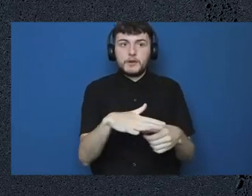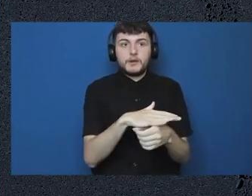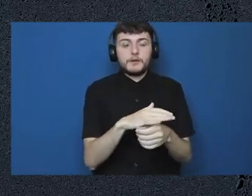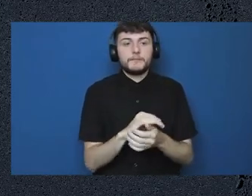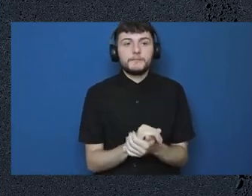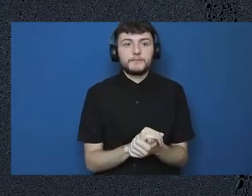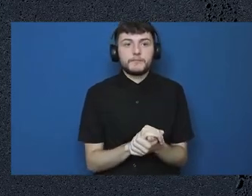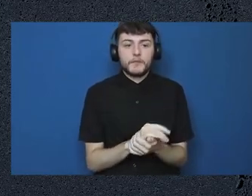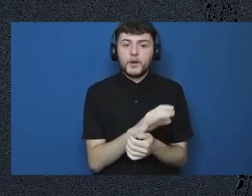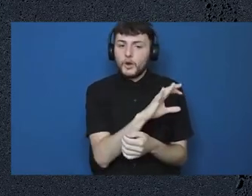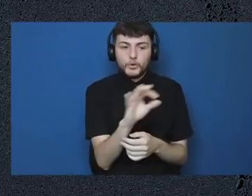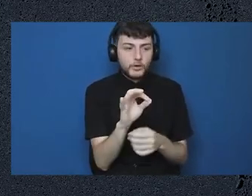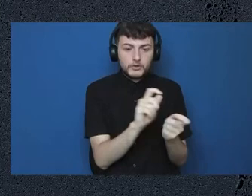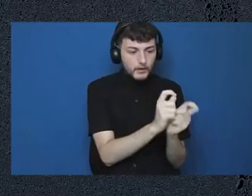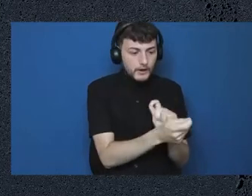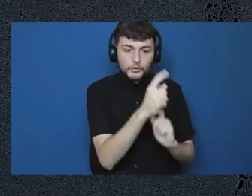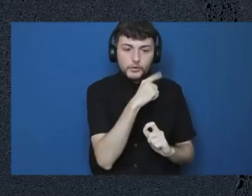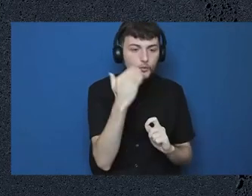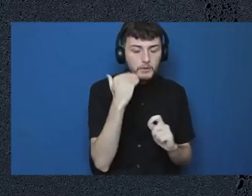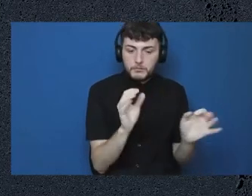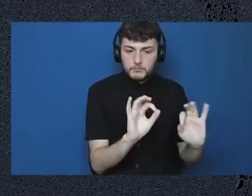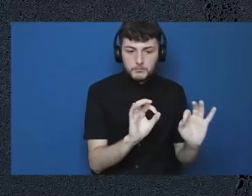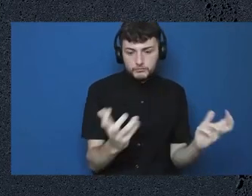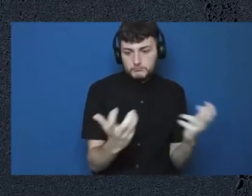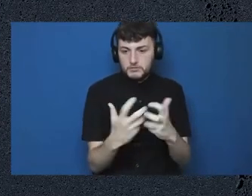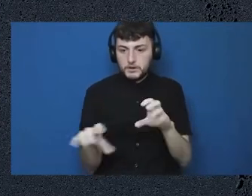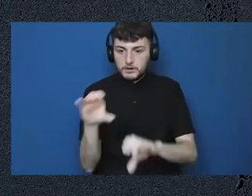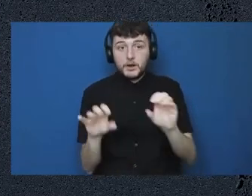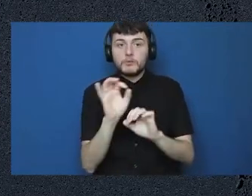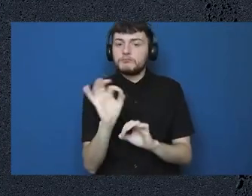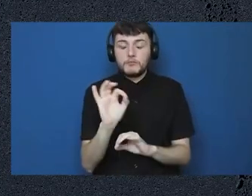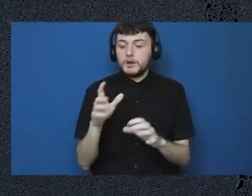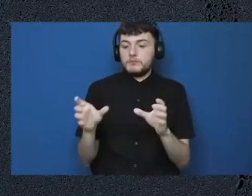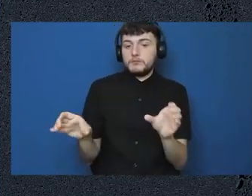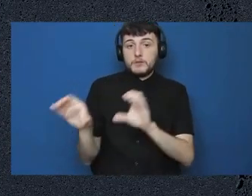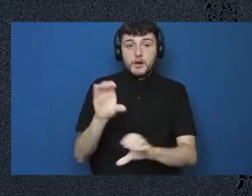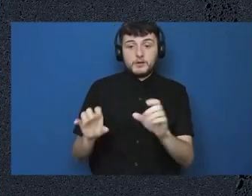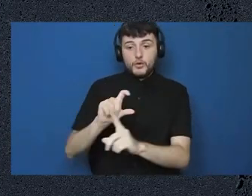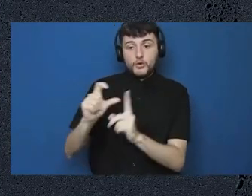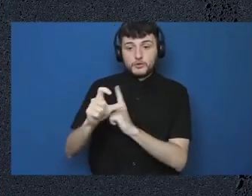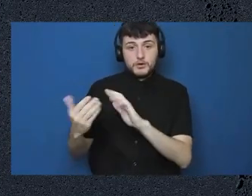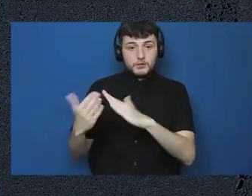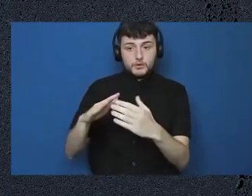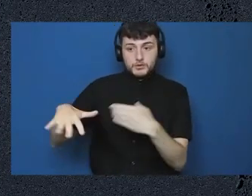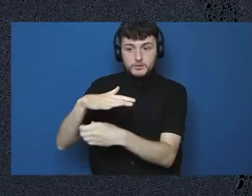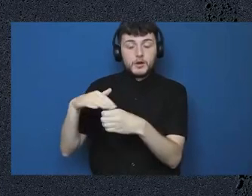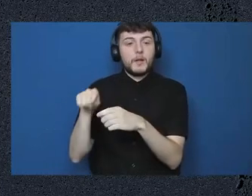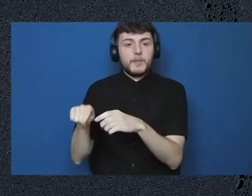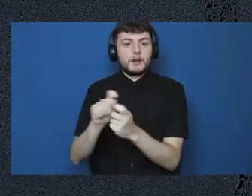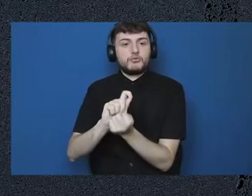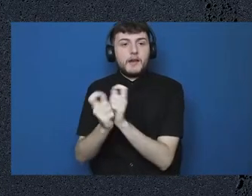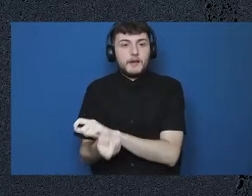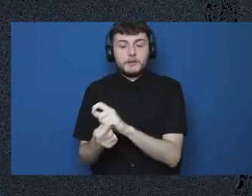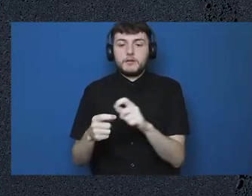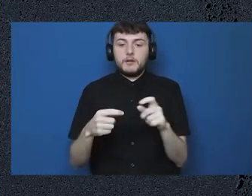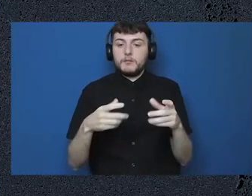girls and women. We want to talk about changing scientific culture and practice to fully embrace the diversity